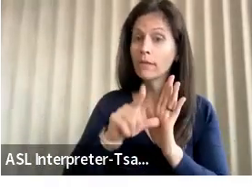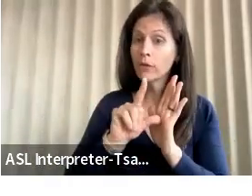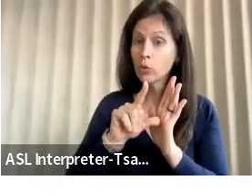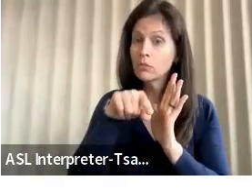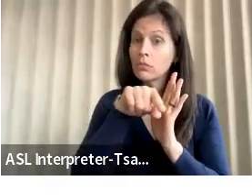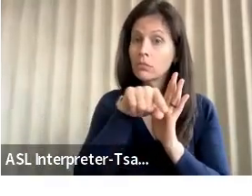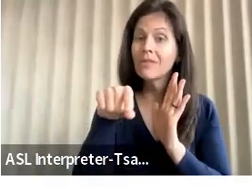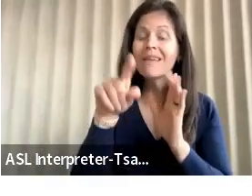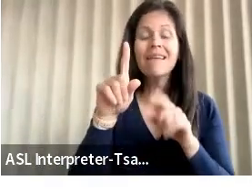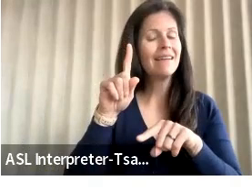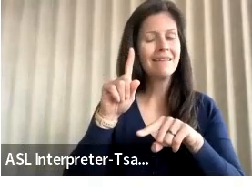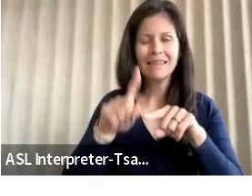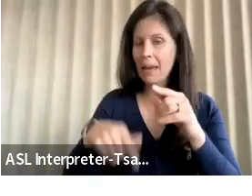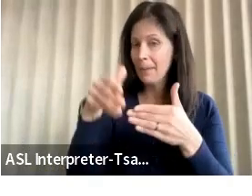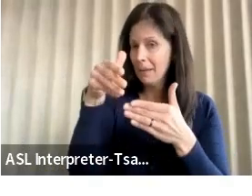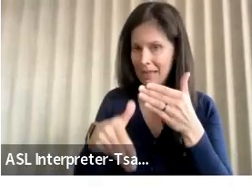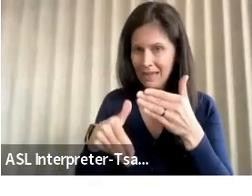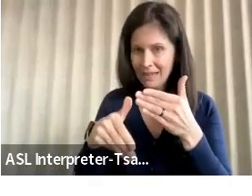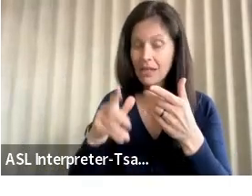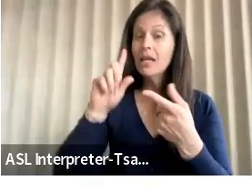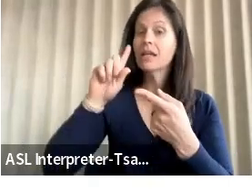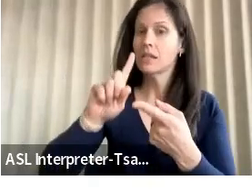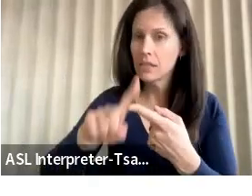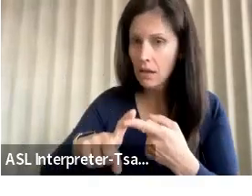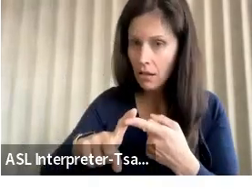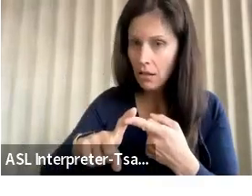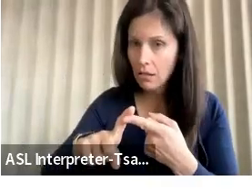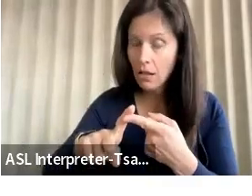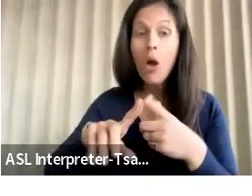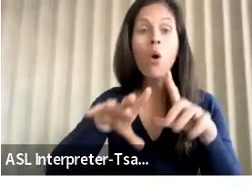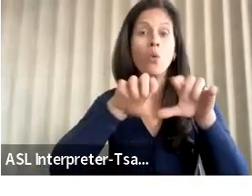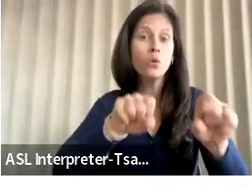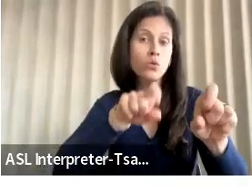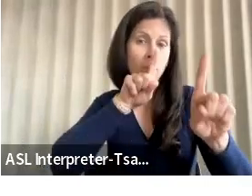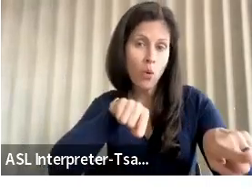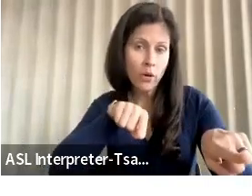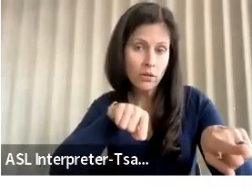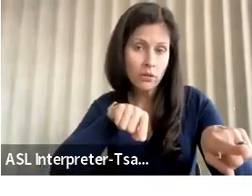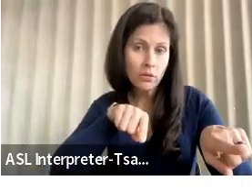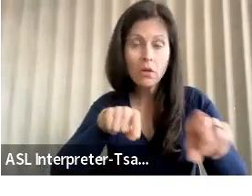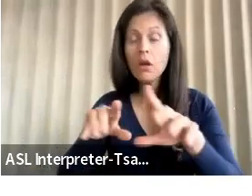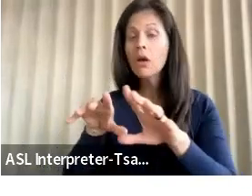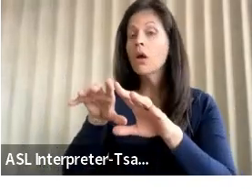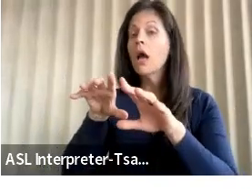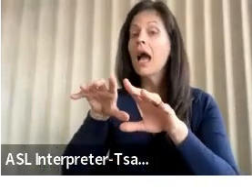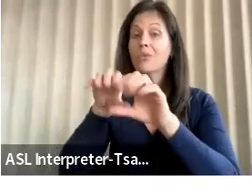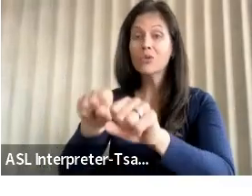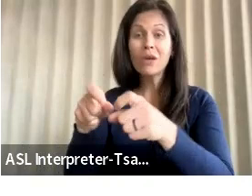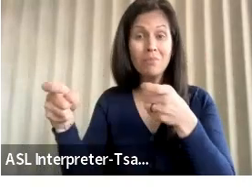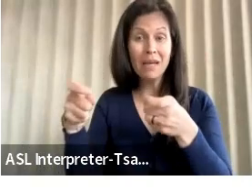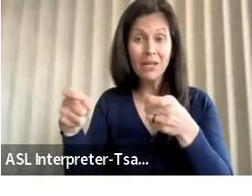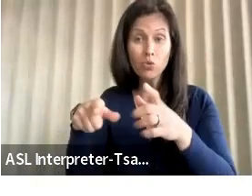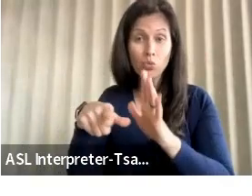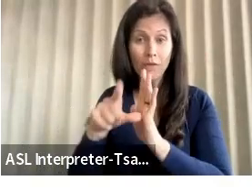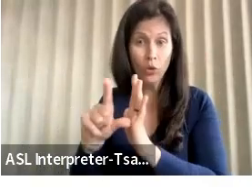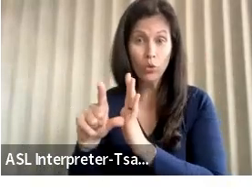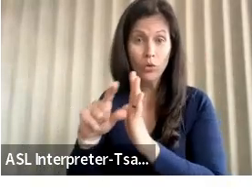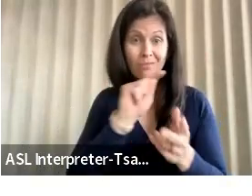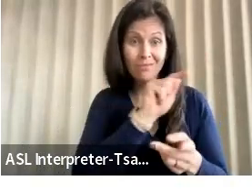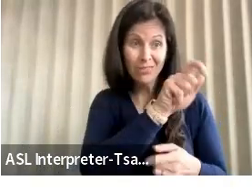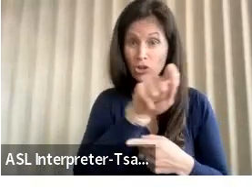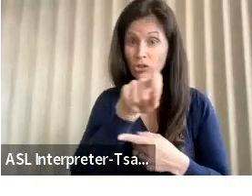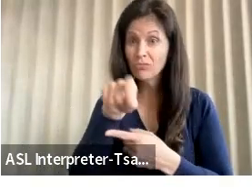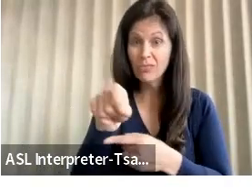cannot be completed until the restraint report and the restraint manager review steps have